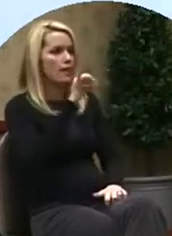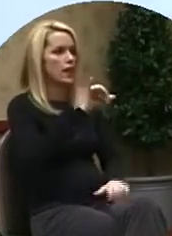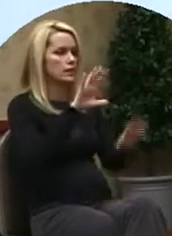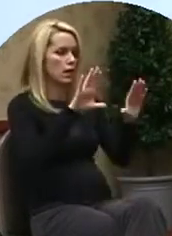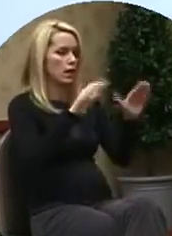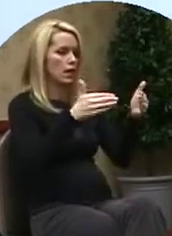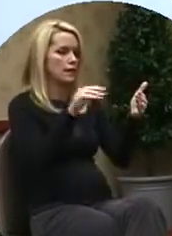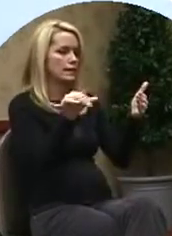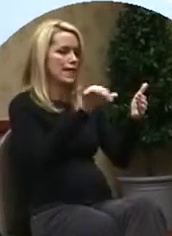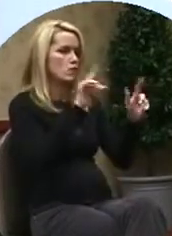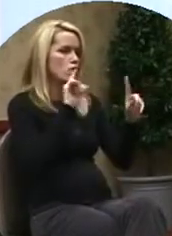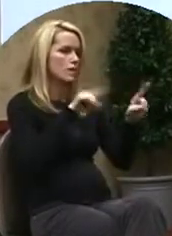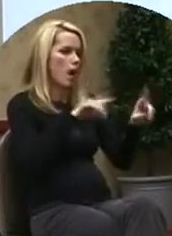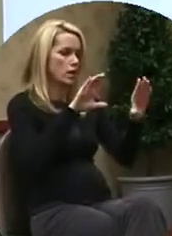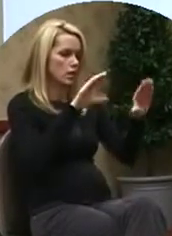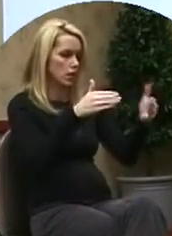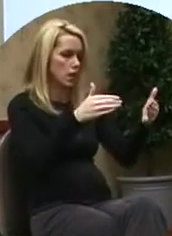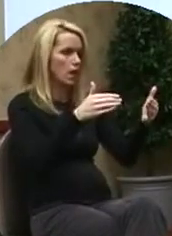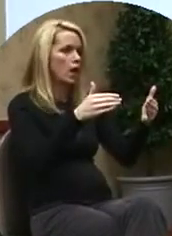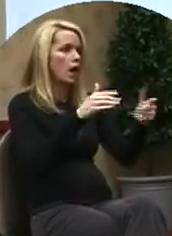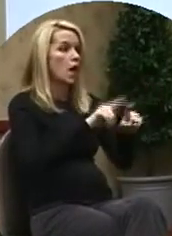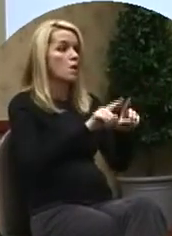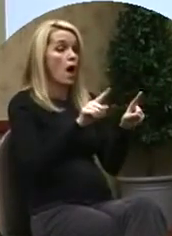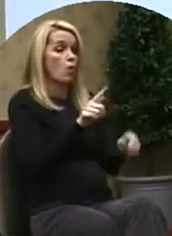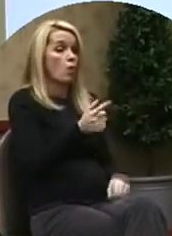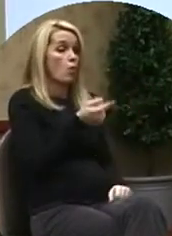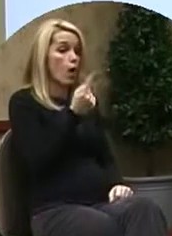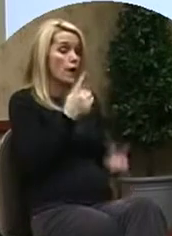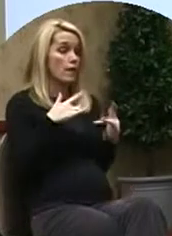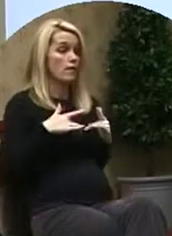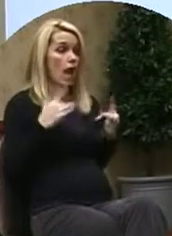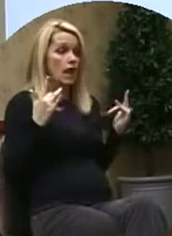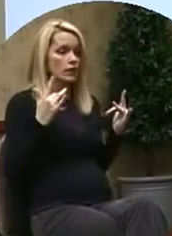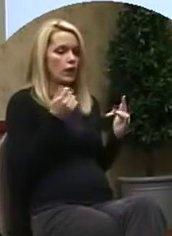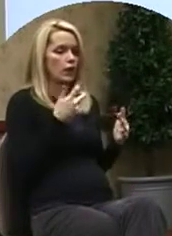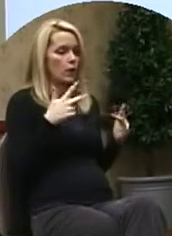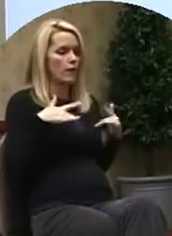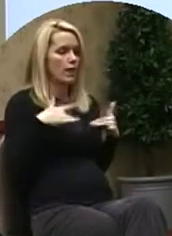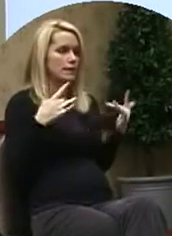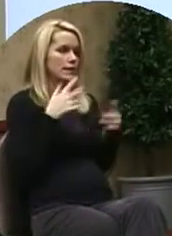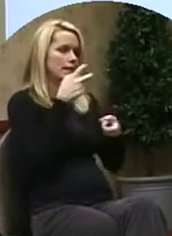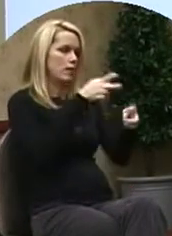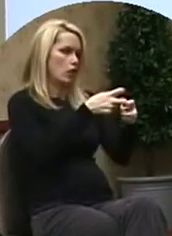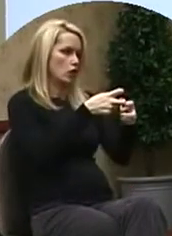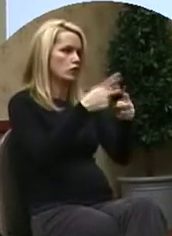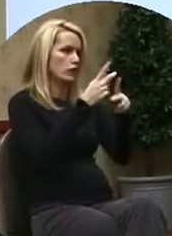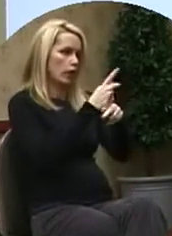class. But if that's a single event or just a couple events, it's going to be very difficult.